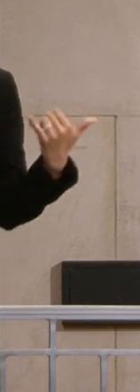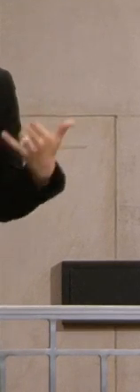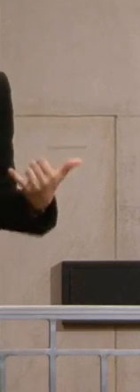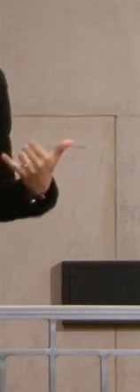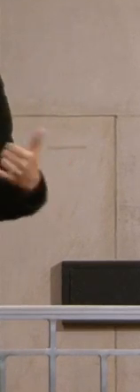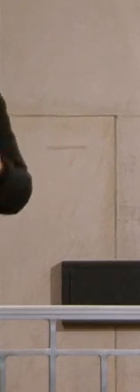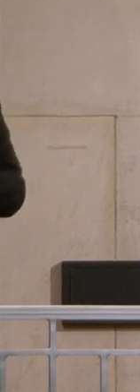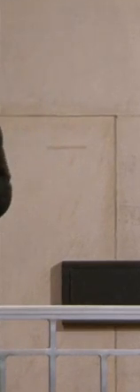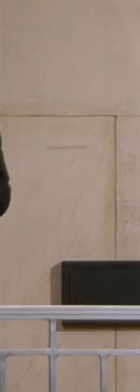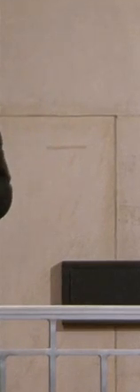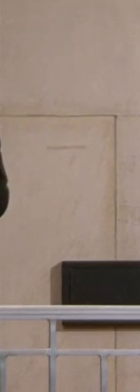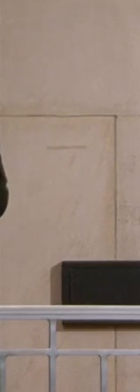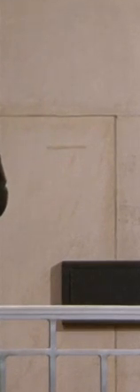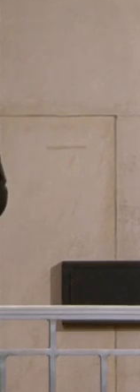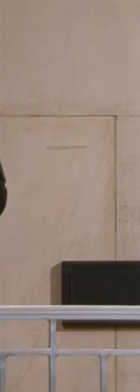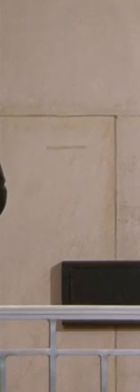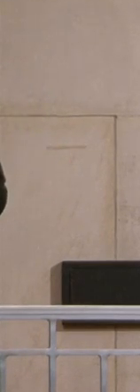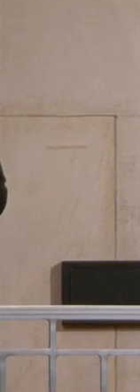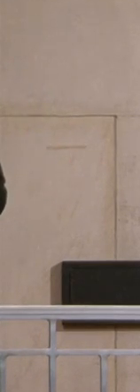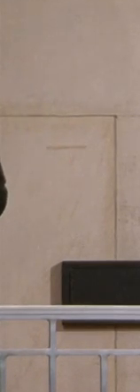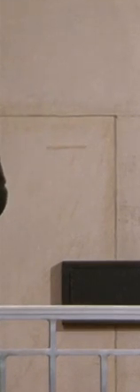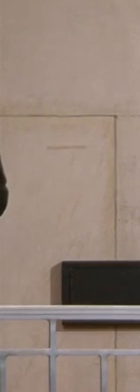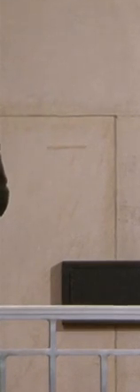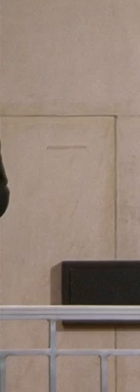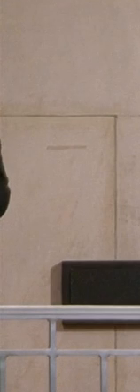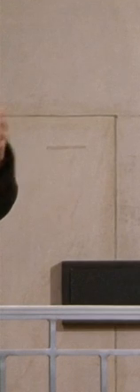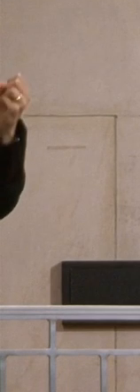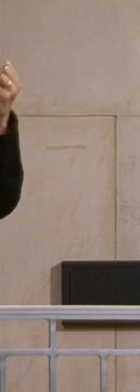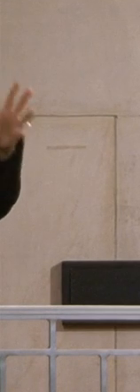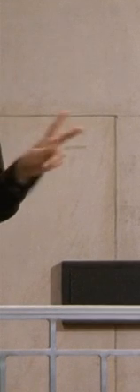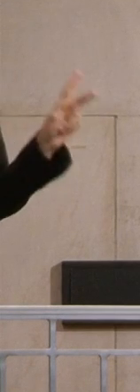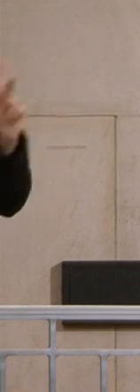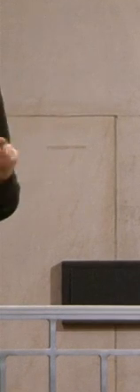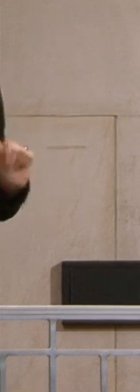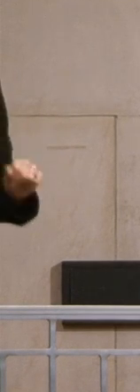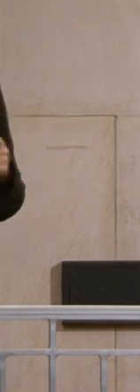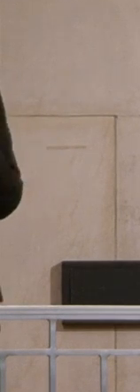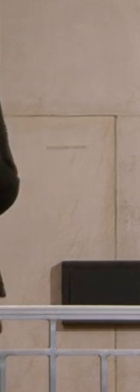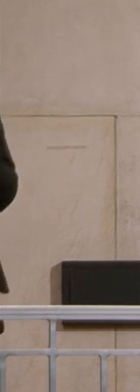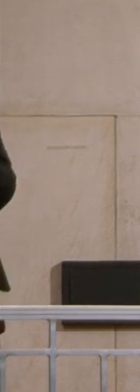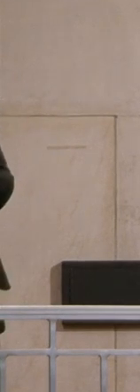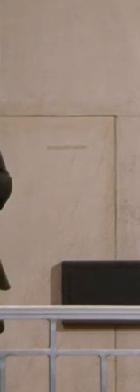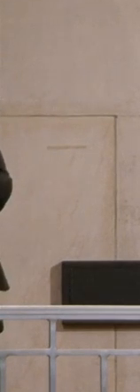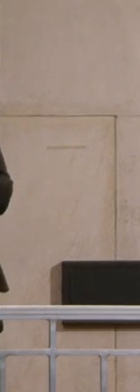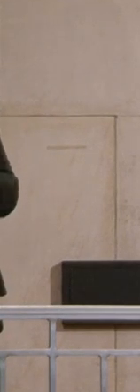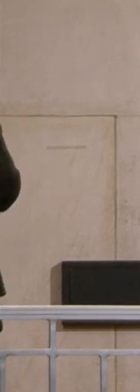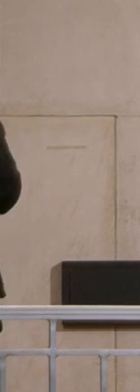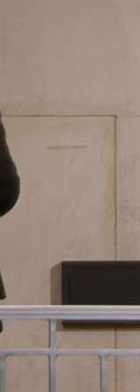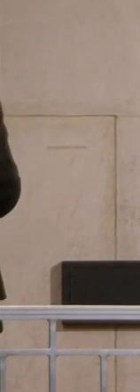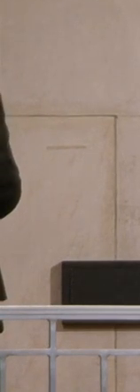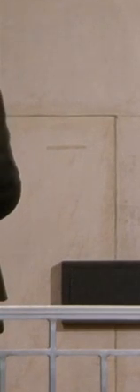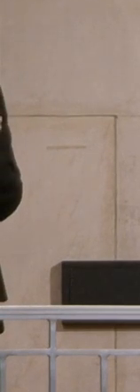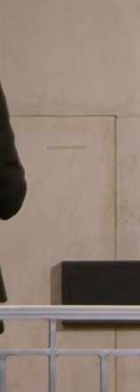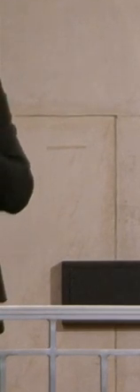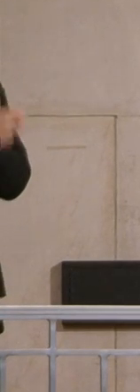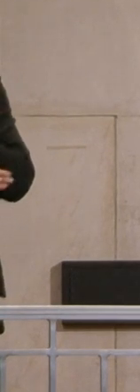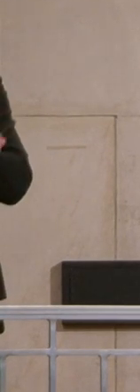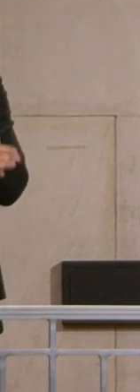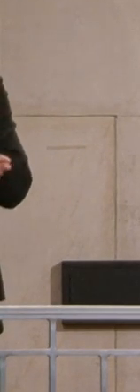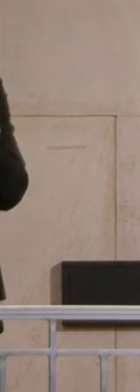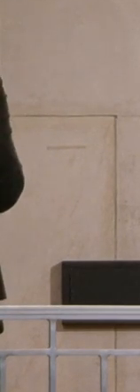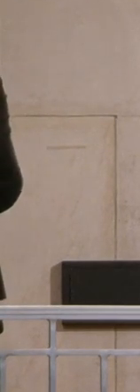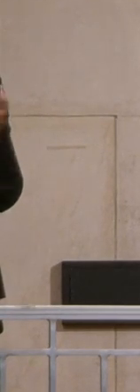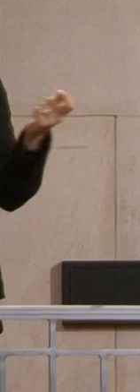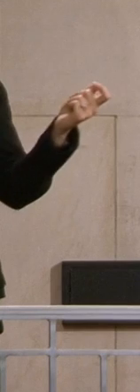many people are able to actually see and be a part of their country literally moving towards a